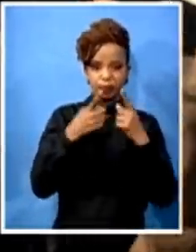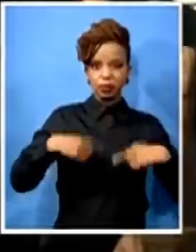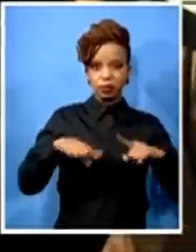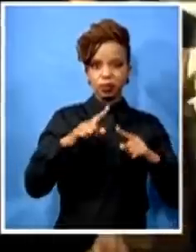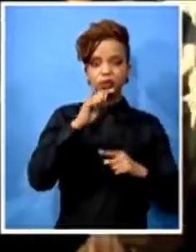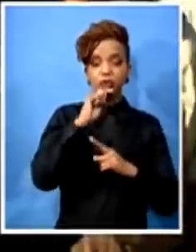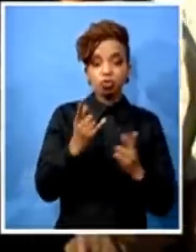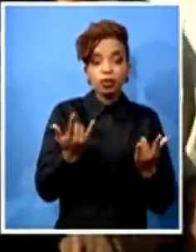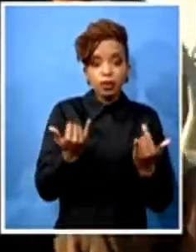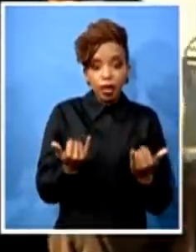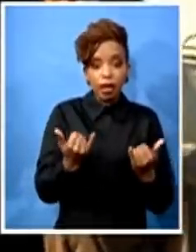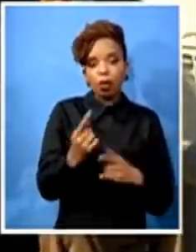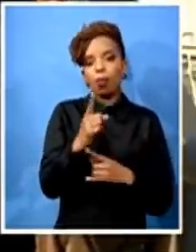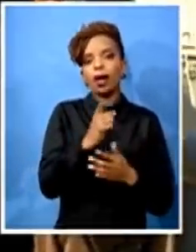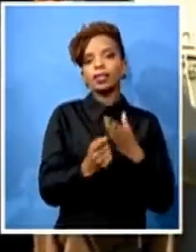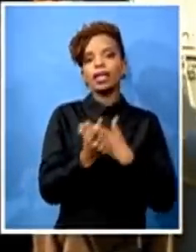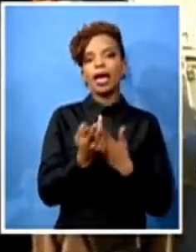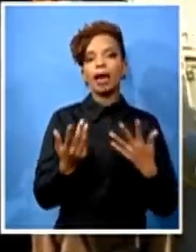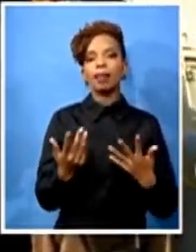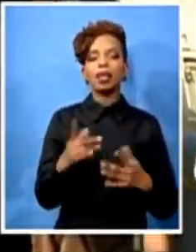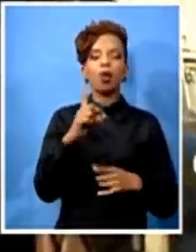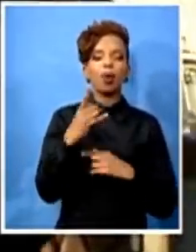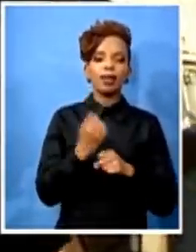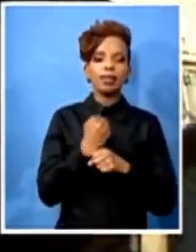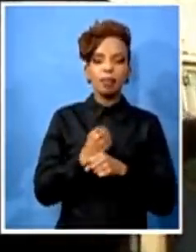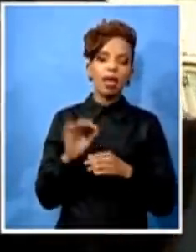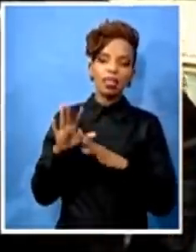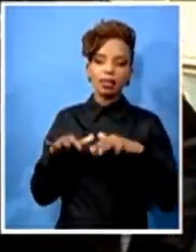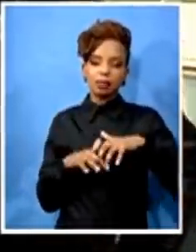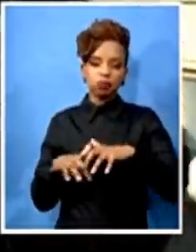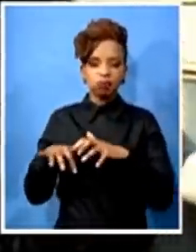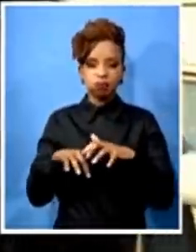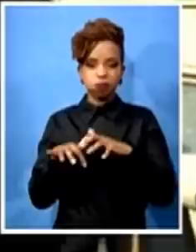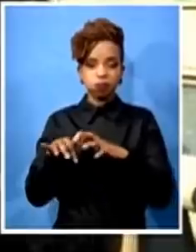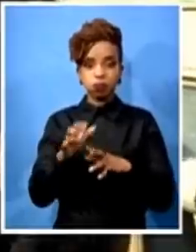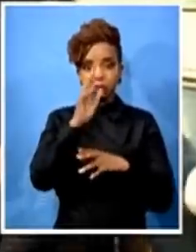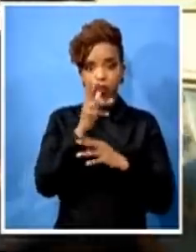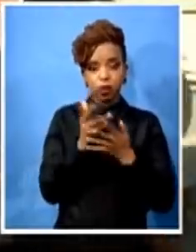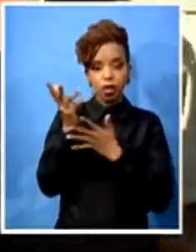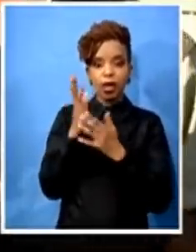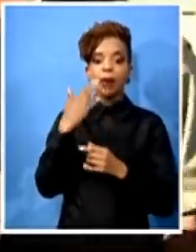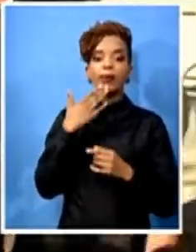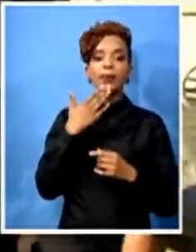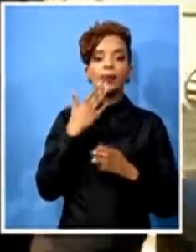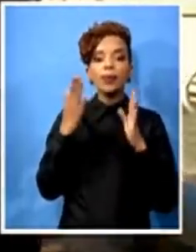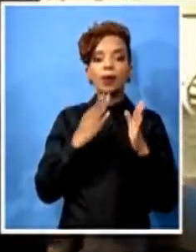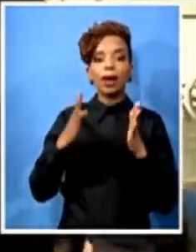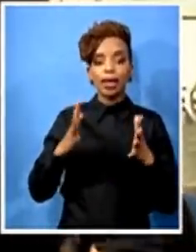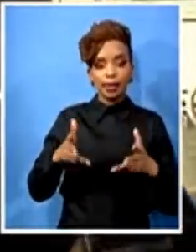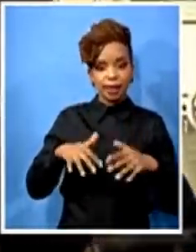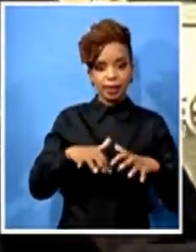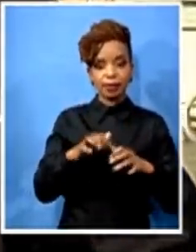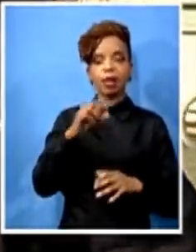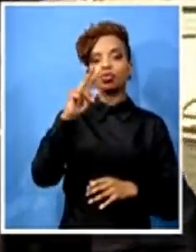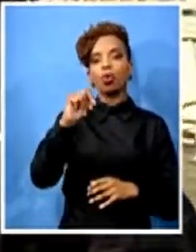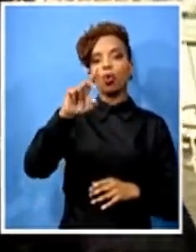to the organiser of this march, which is Trust Ndlovu. Mr. Ndlovu, thank you so much for joining us on SABC News. Now, we are told